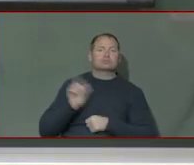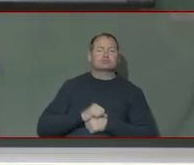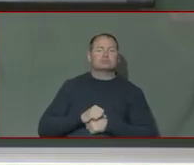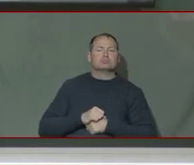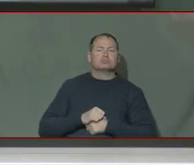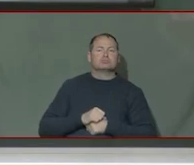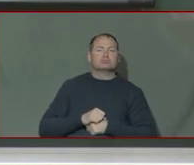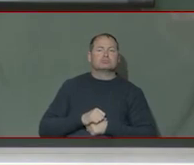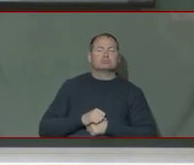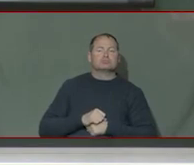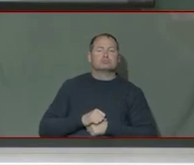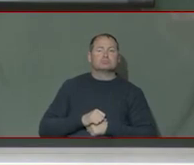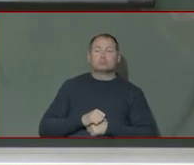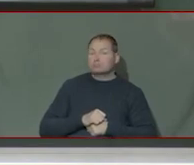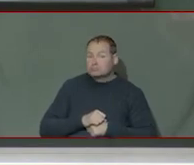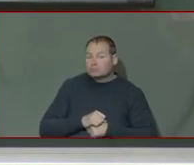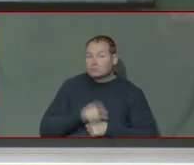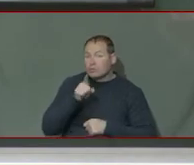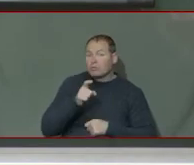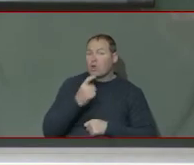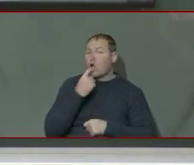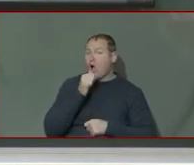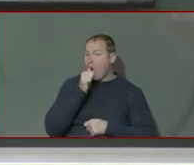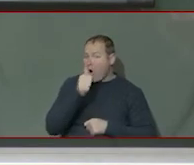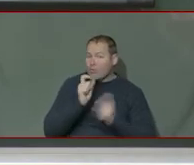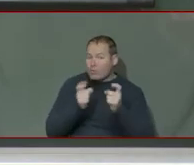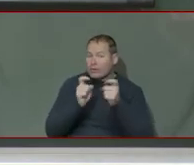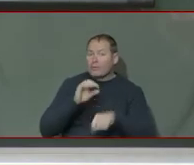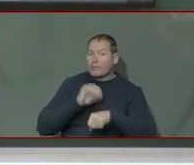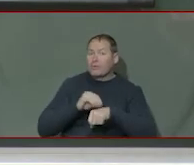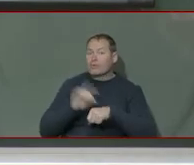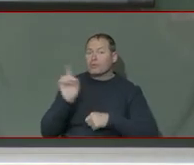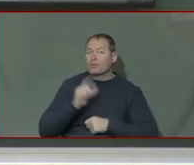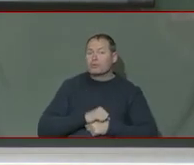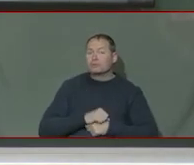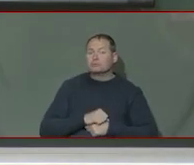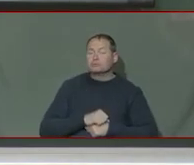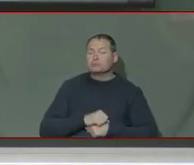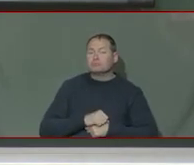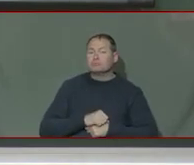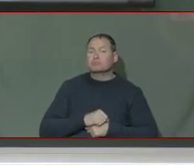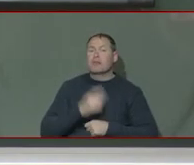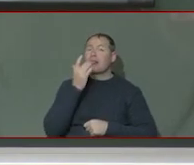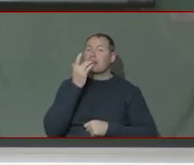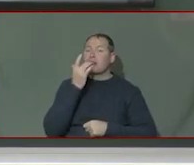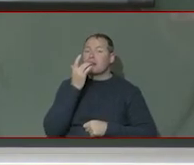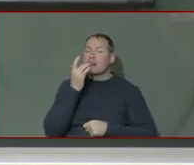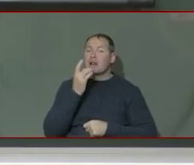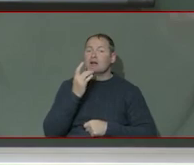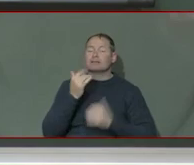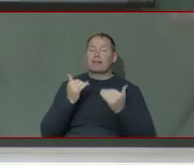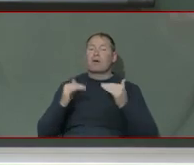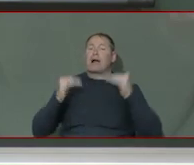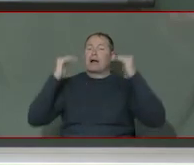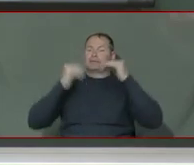People, we must always be quick from a question to identify what's the problem. The salt concentration in the blood is now what? Too